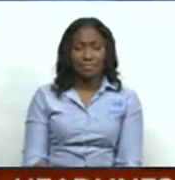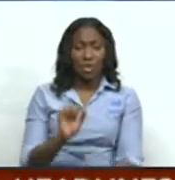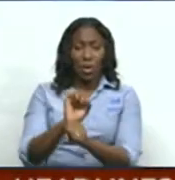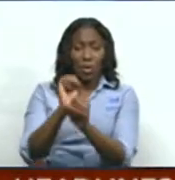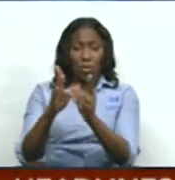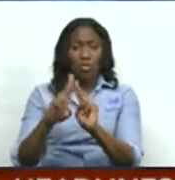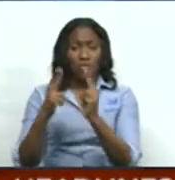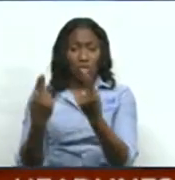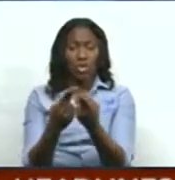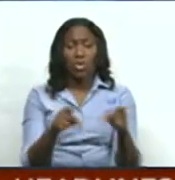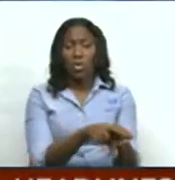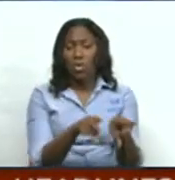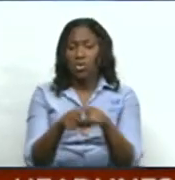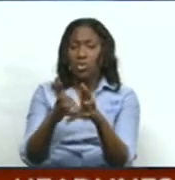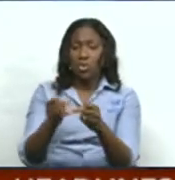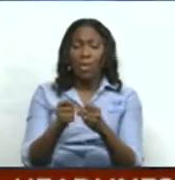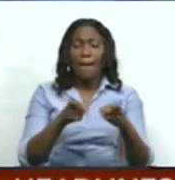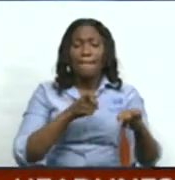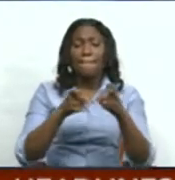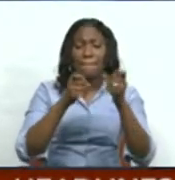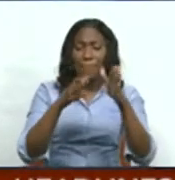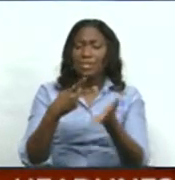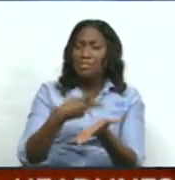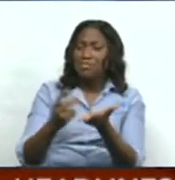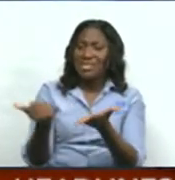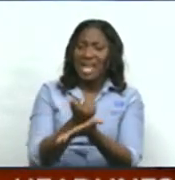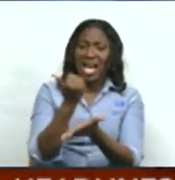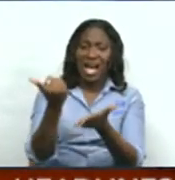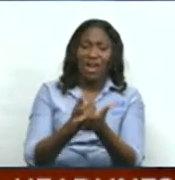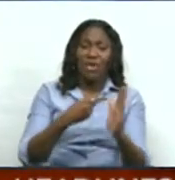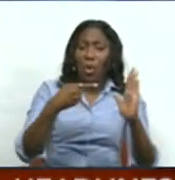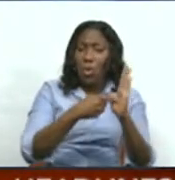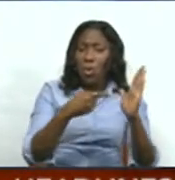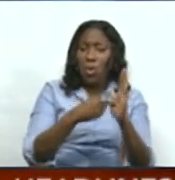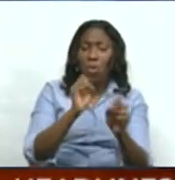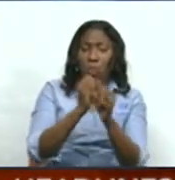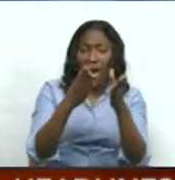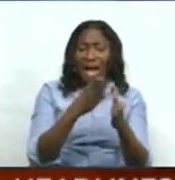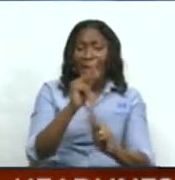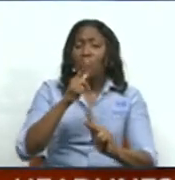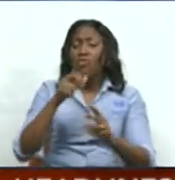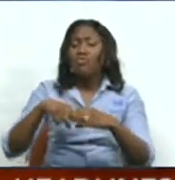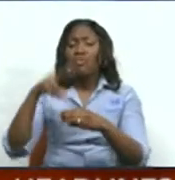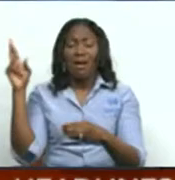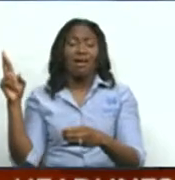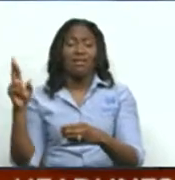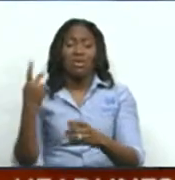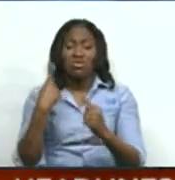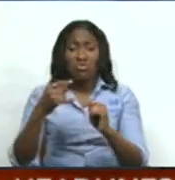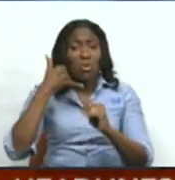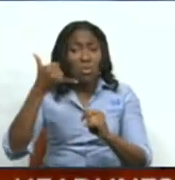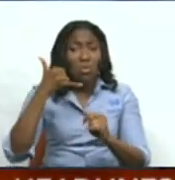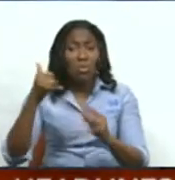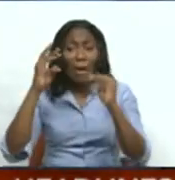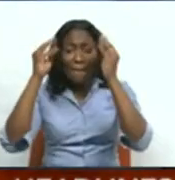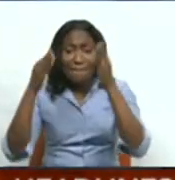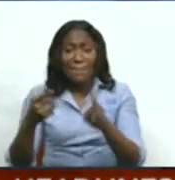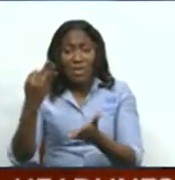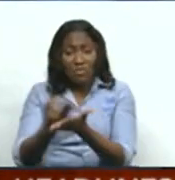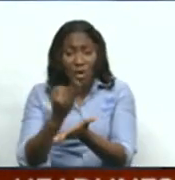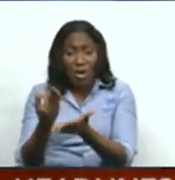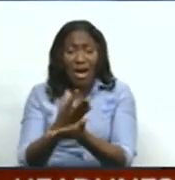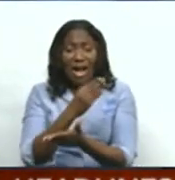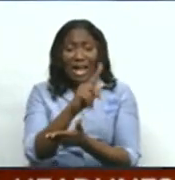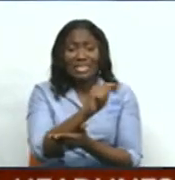also calling for management to pay retroactive salaries owed to workers and retirees. Efforts to contact Minister Imbert and